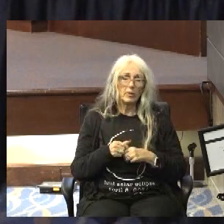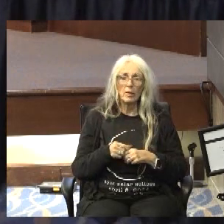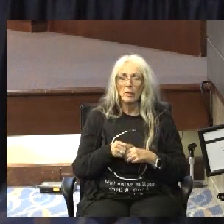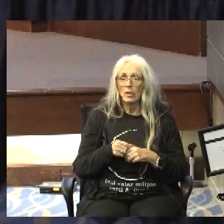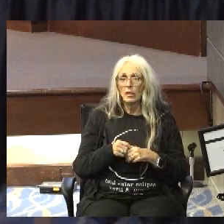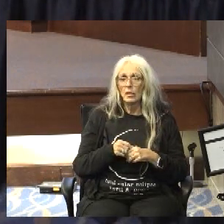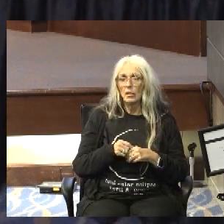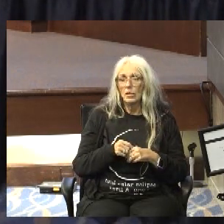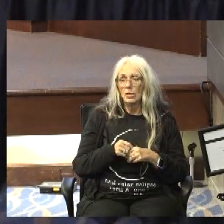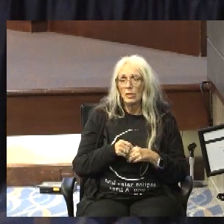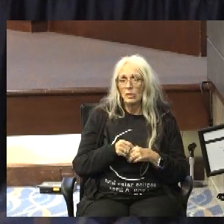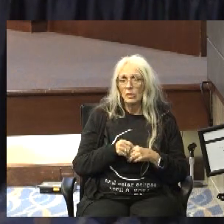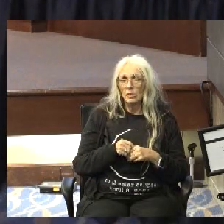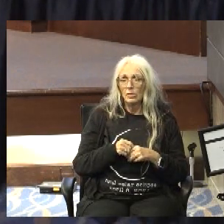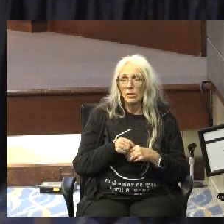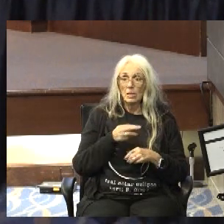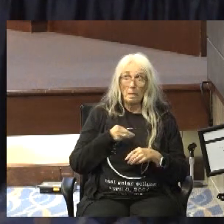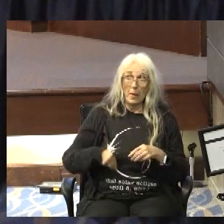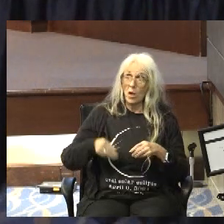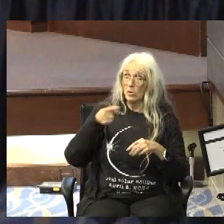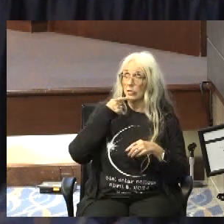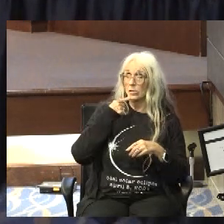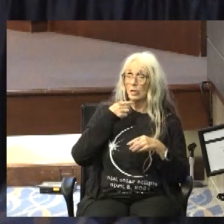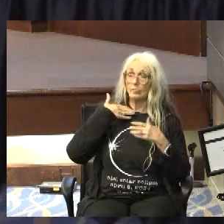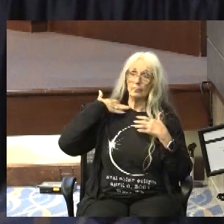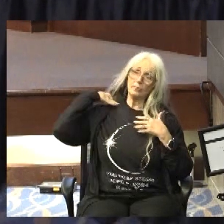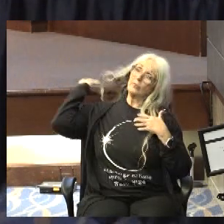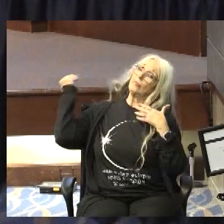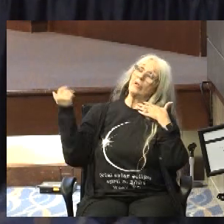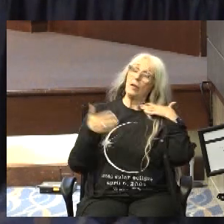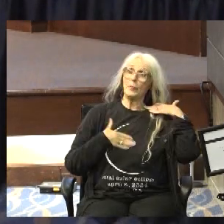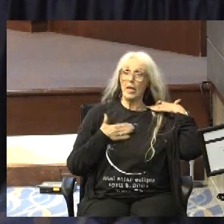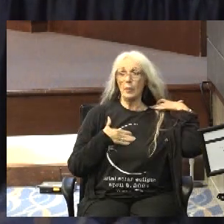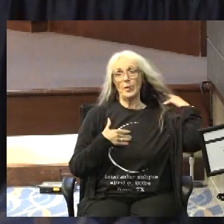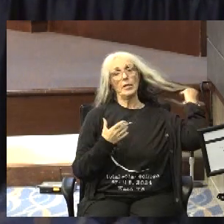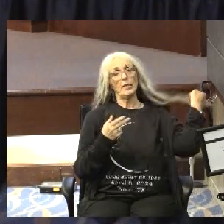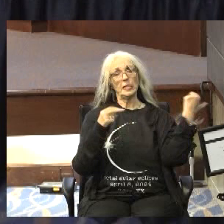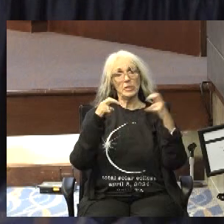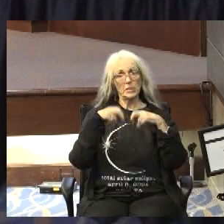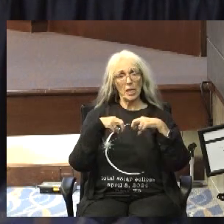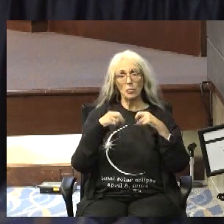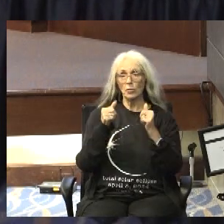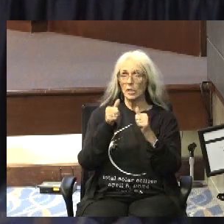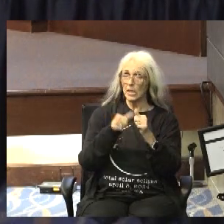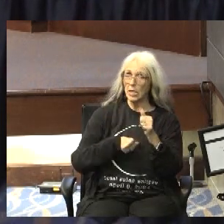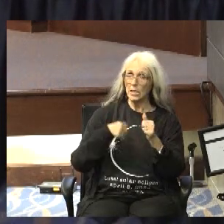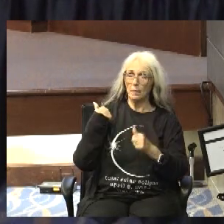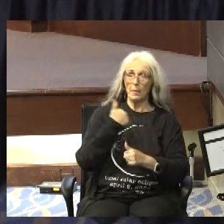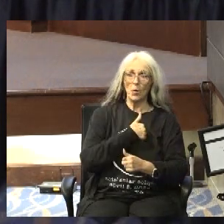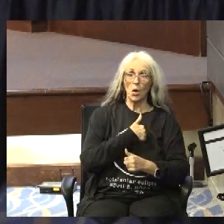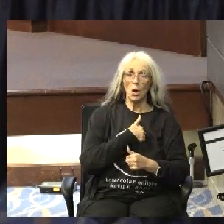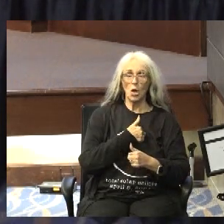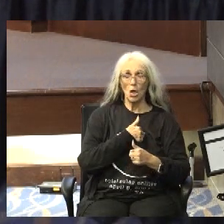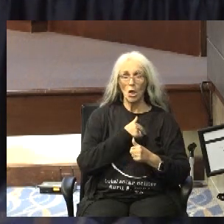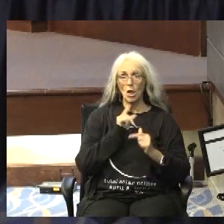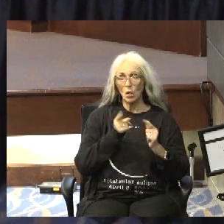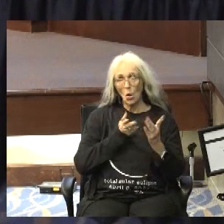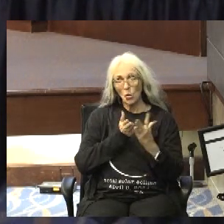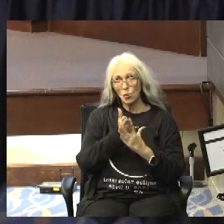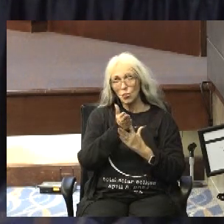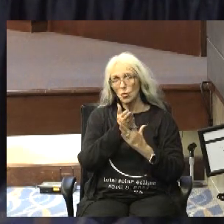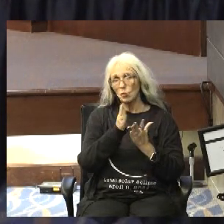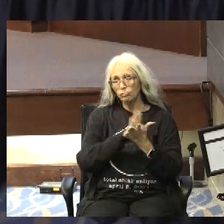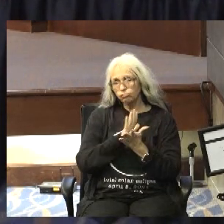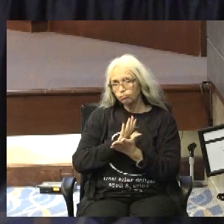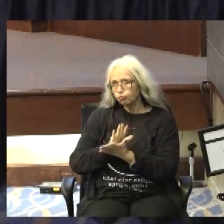about, I mean, as the mayor mentioned, I will sit down with each member, go through the spreadsheet, but this is about where it is, given